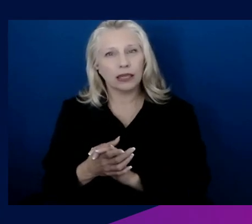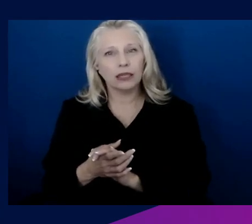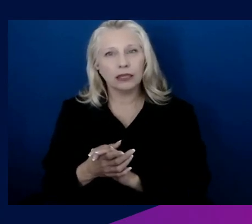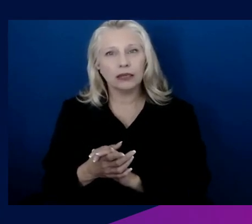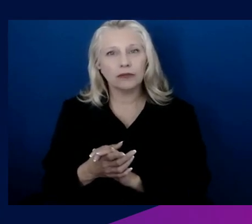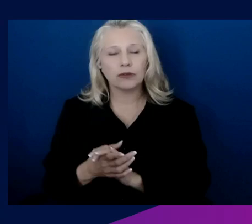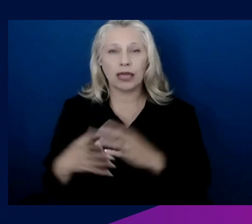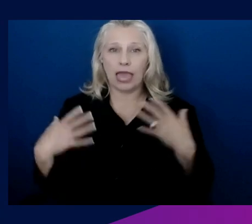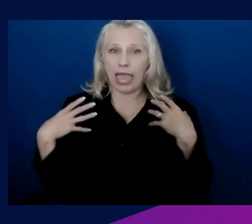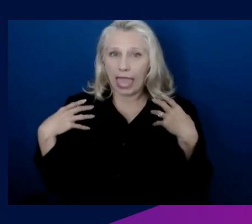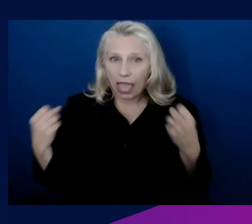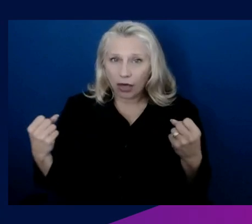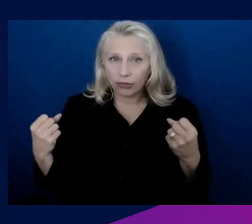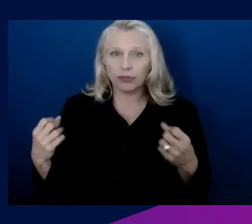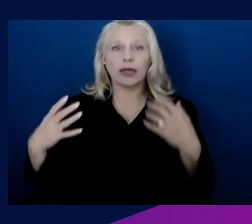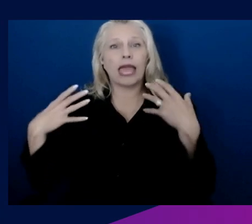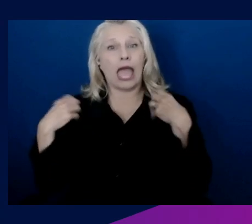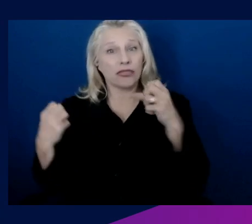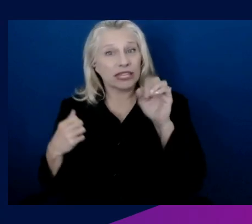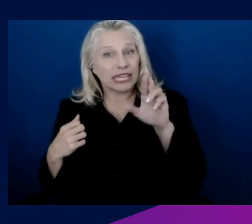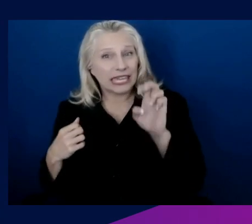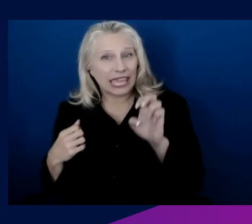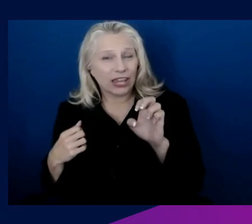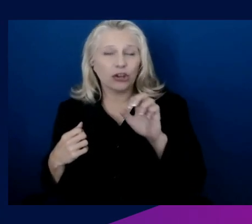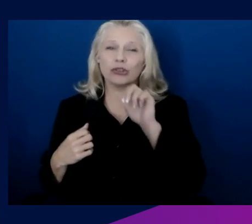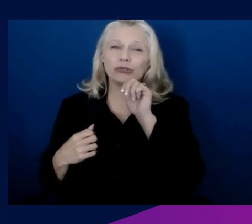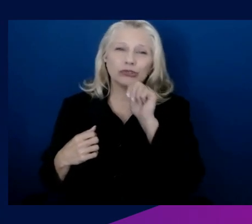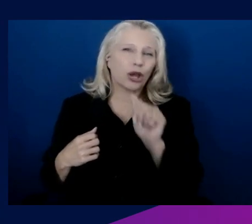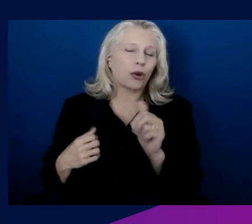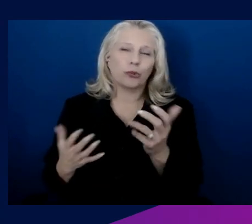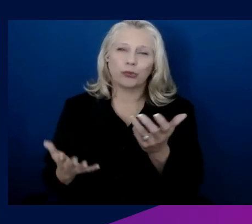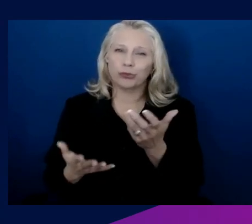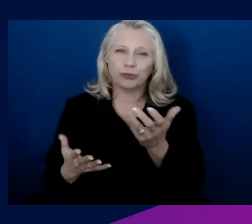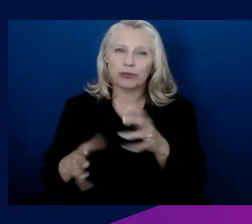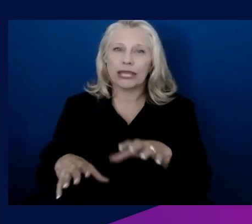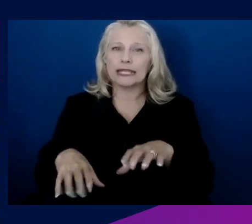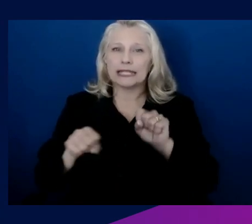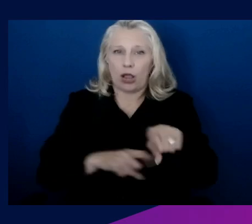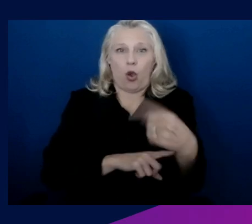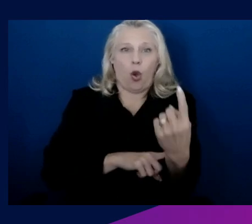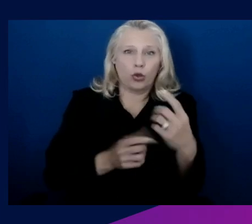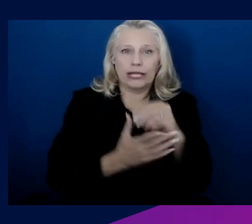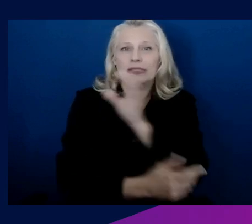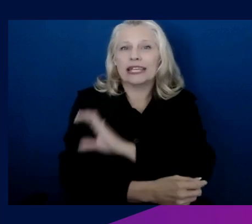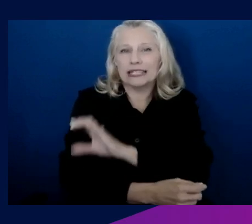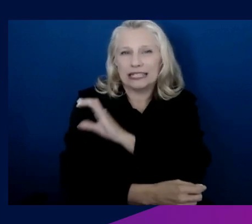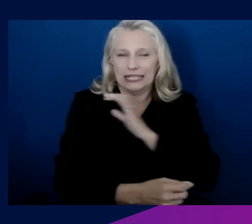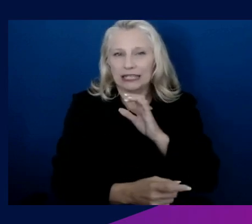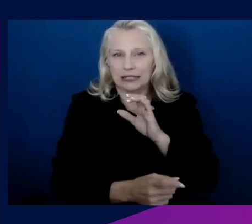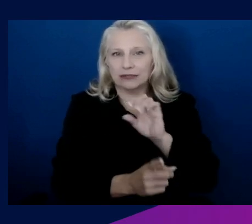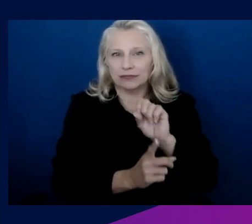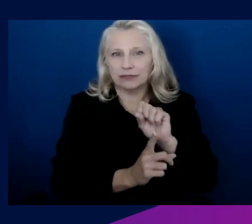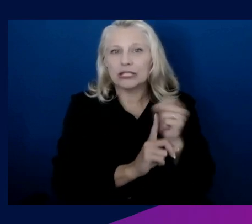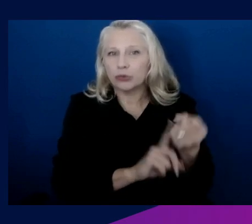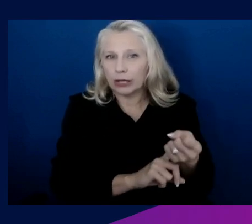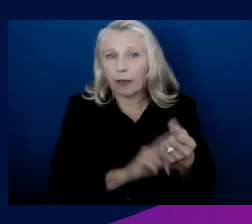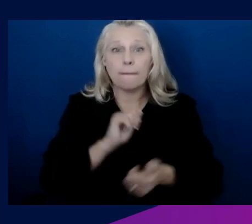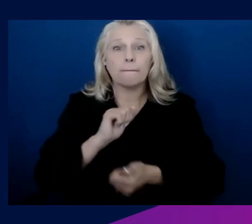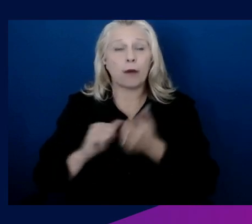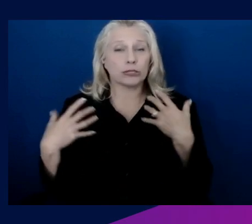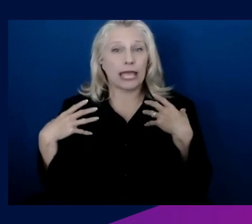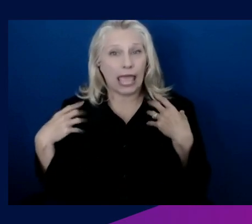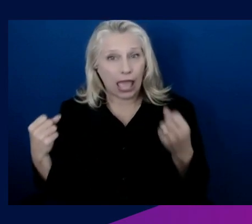health and healthcare do not simply take place in the clinical encounter. Most of health and